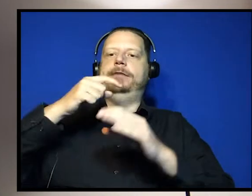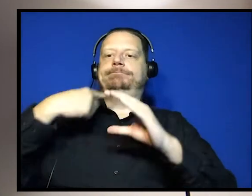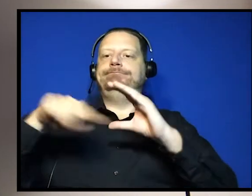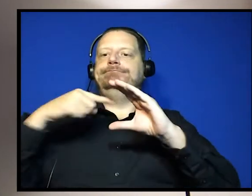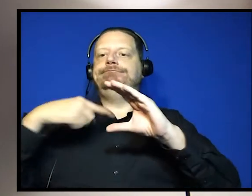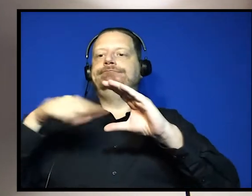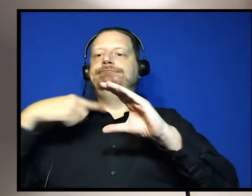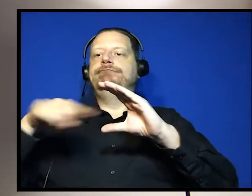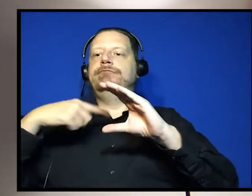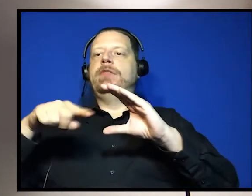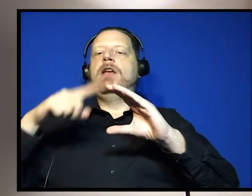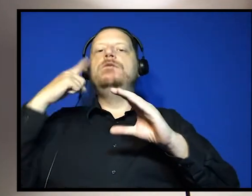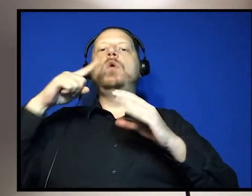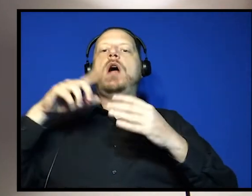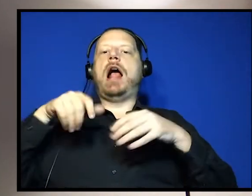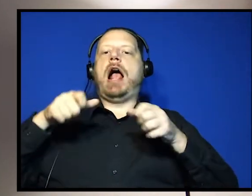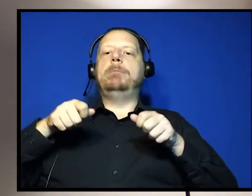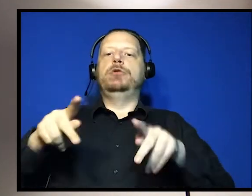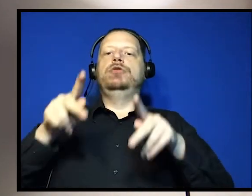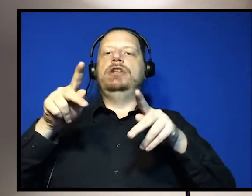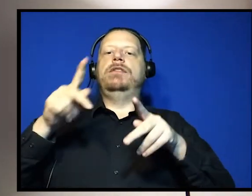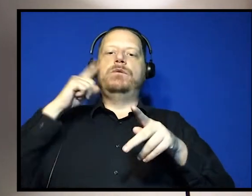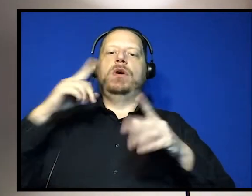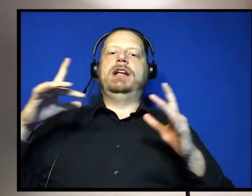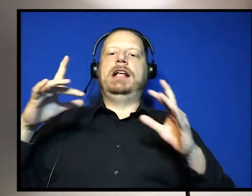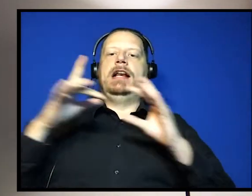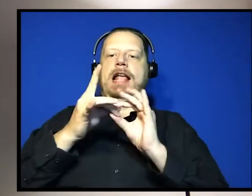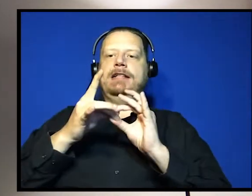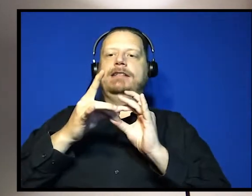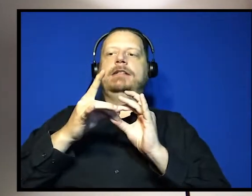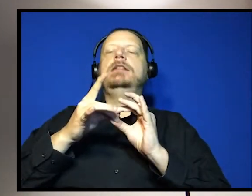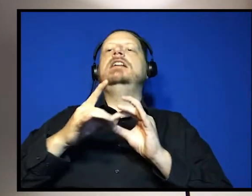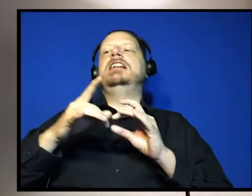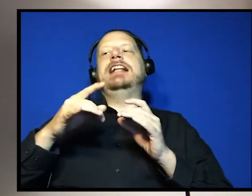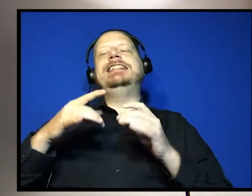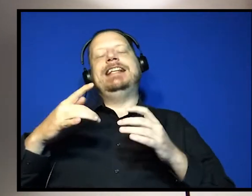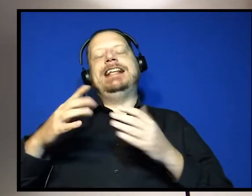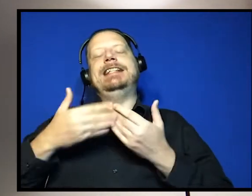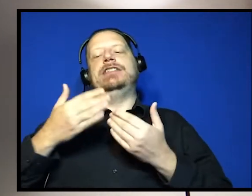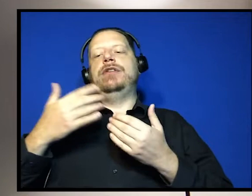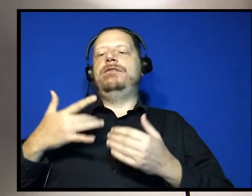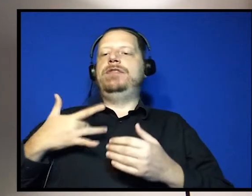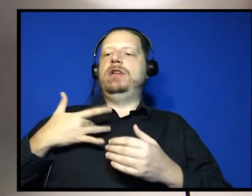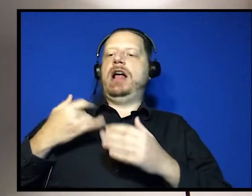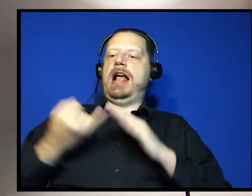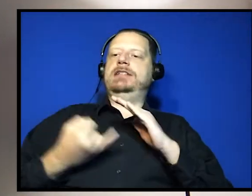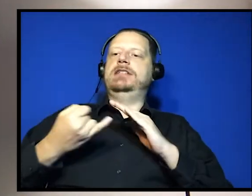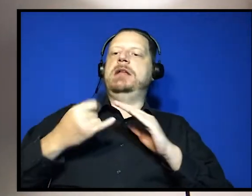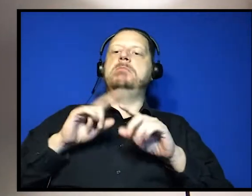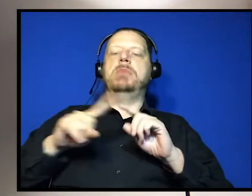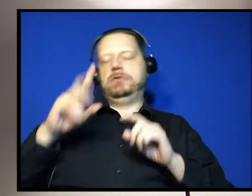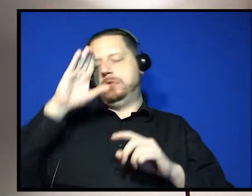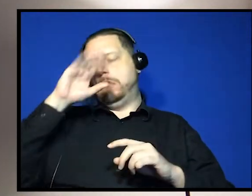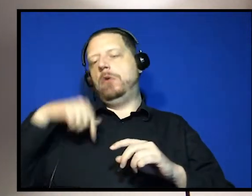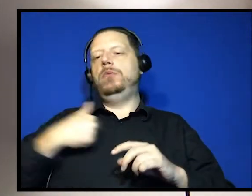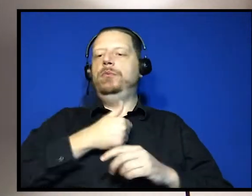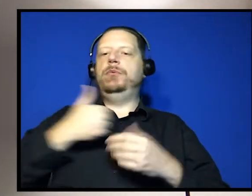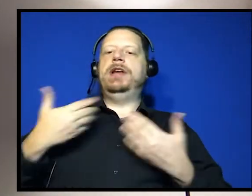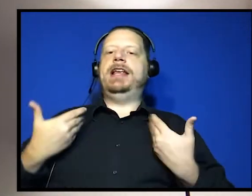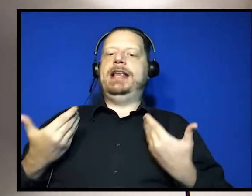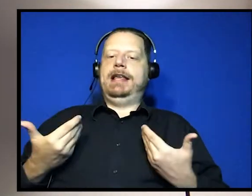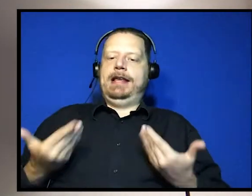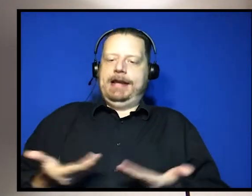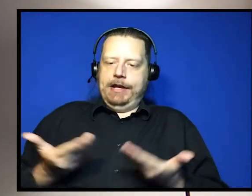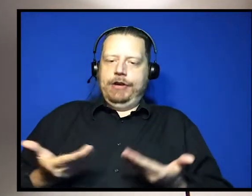to connect. This may be a difficult time for you, and it's easy to feel isolated, but please know that Dignity Washington is here for